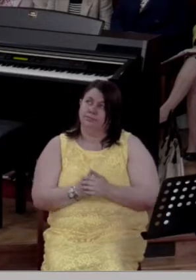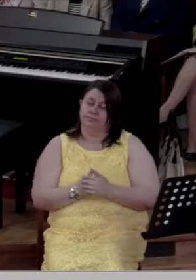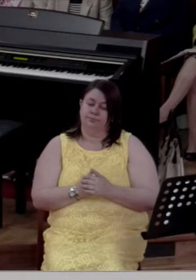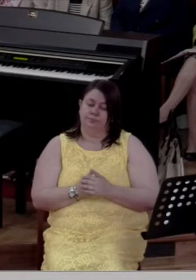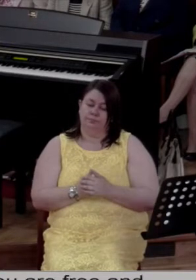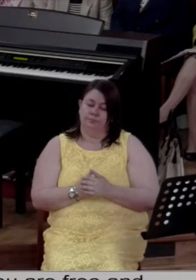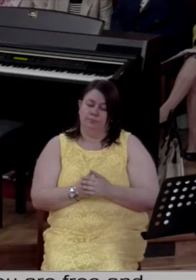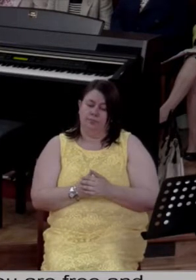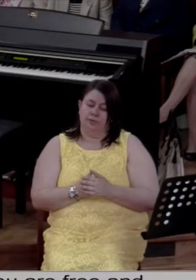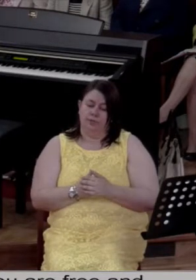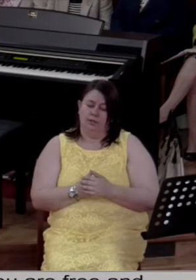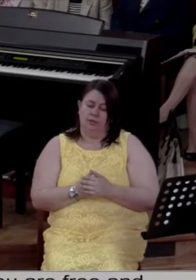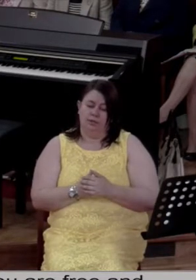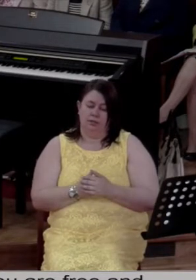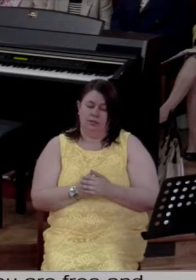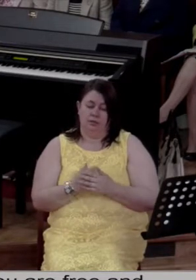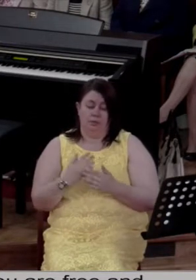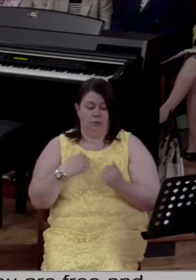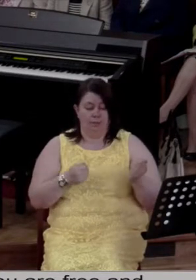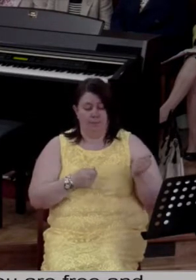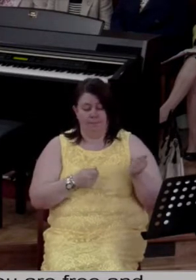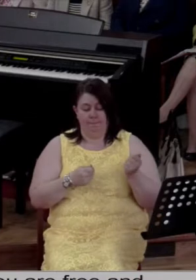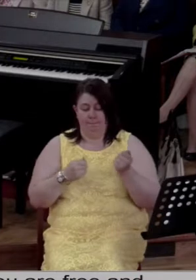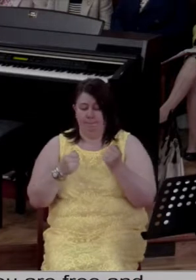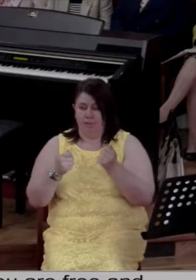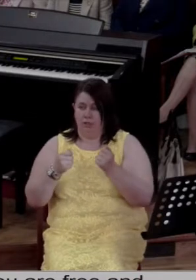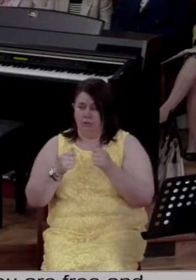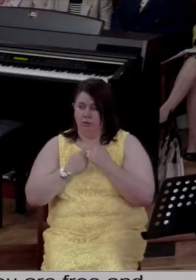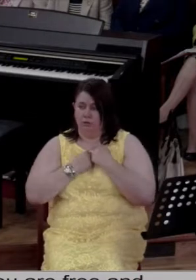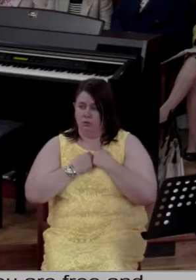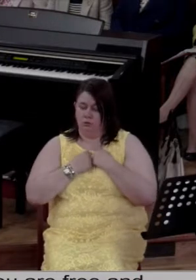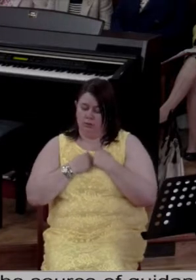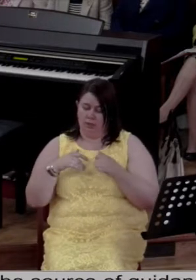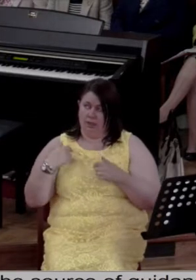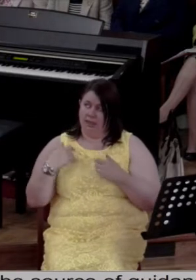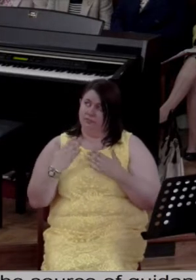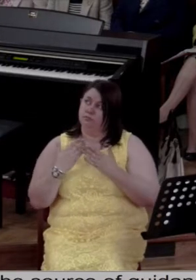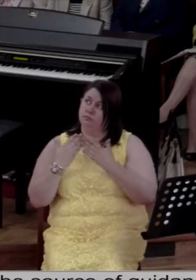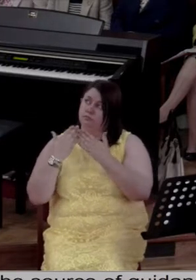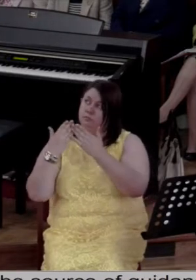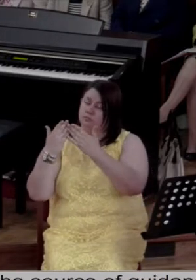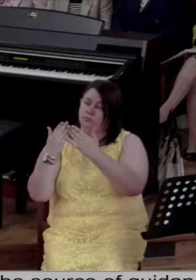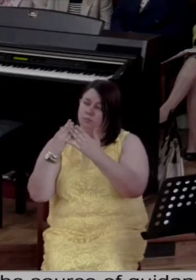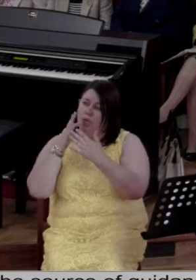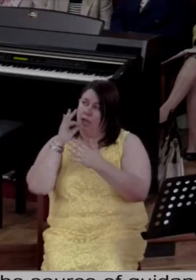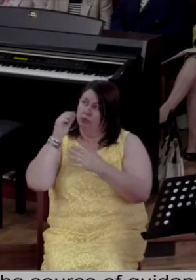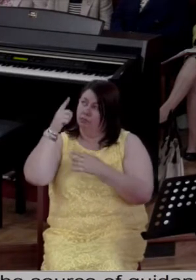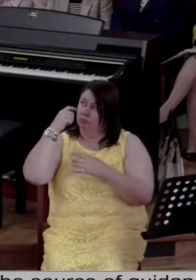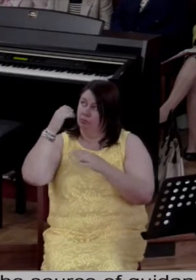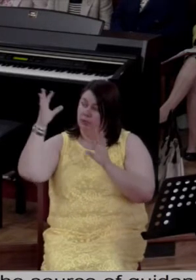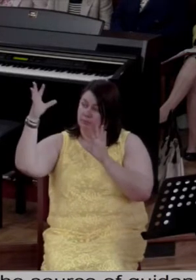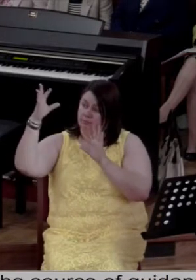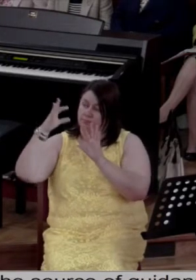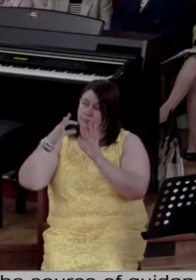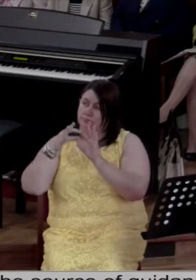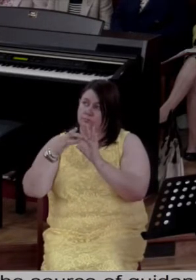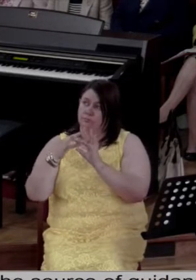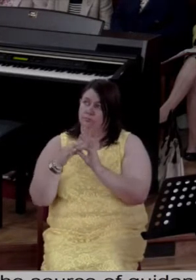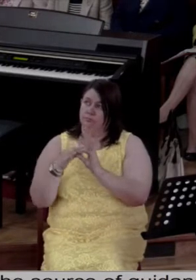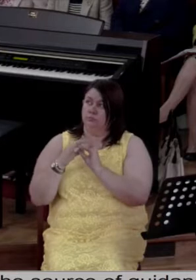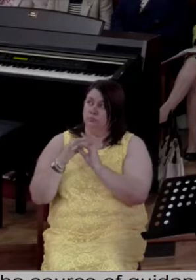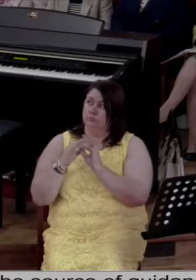We bring our very lives to you and ask that you will touch us at the very core